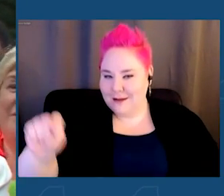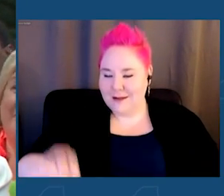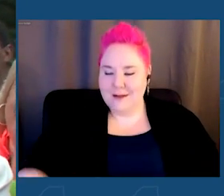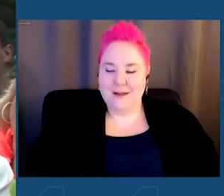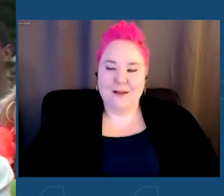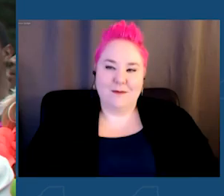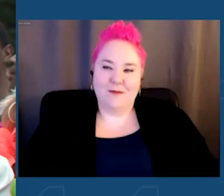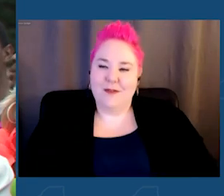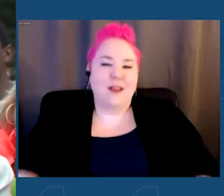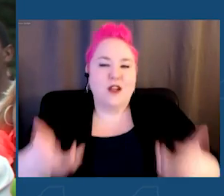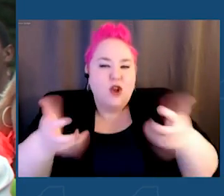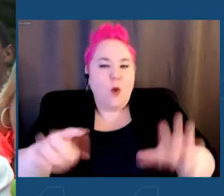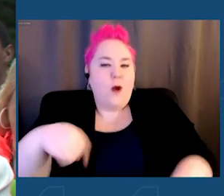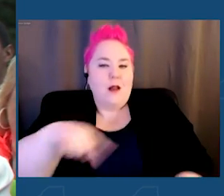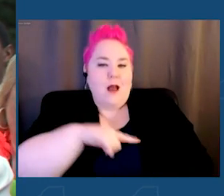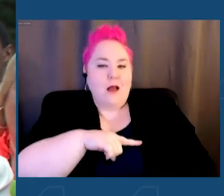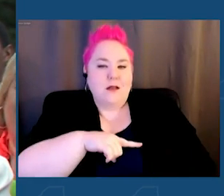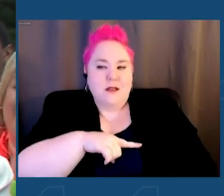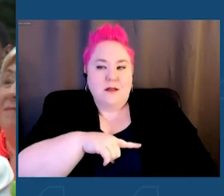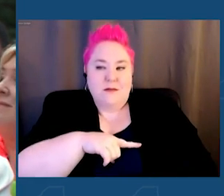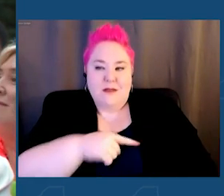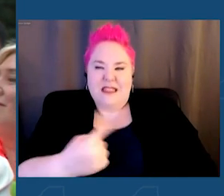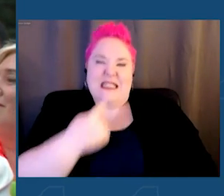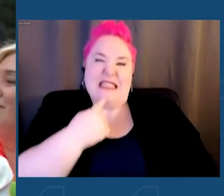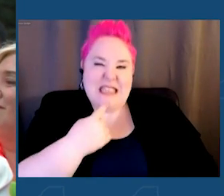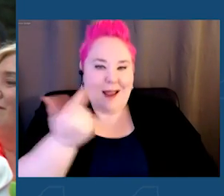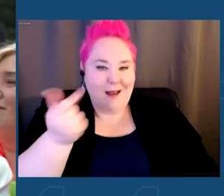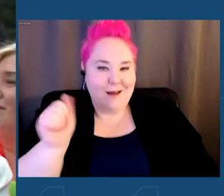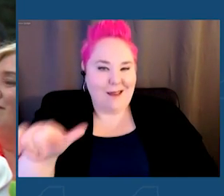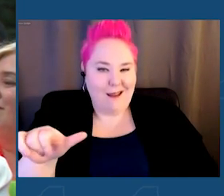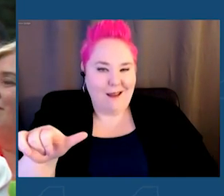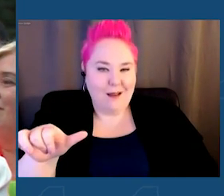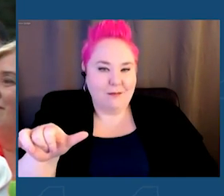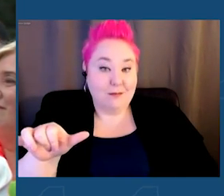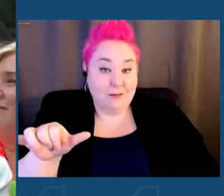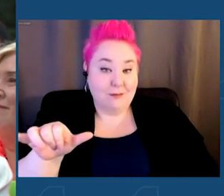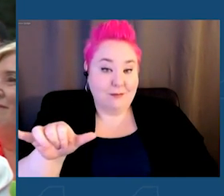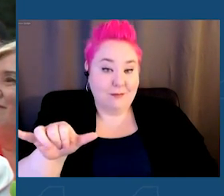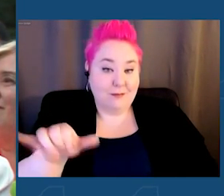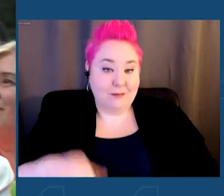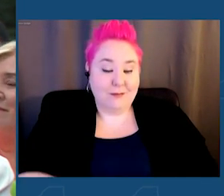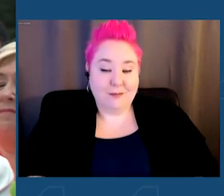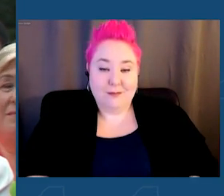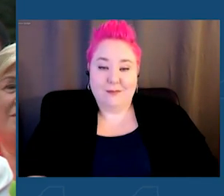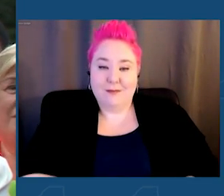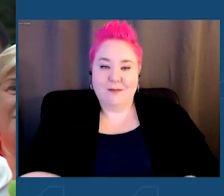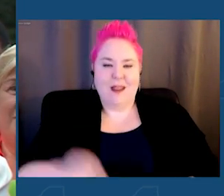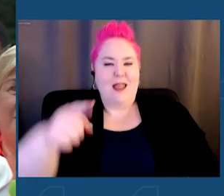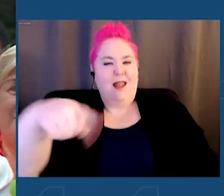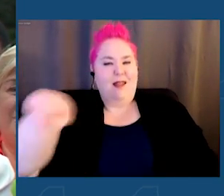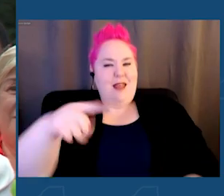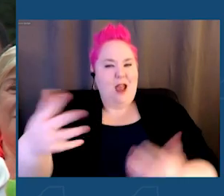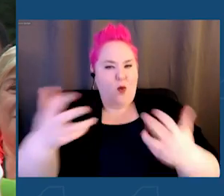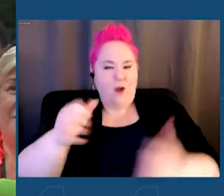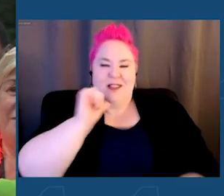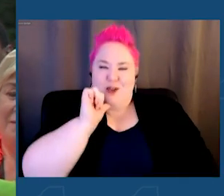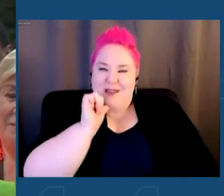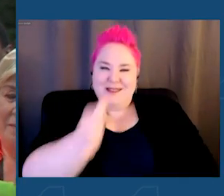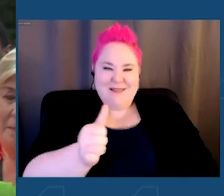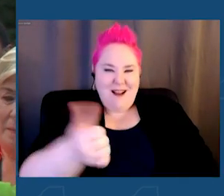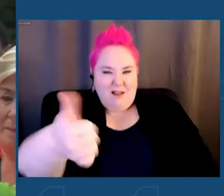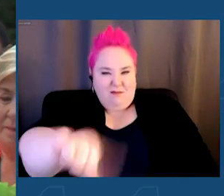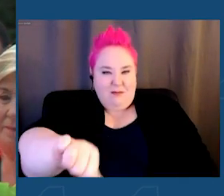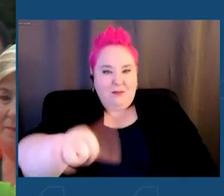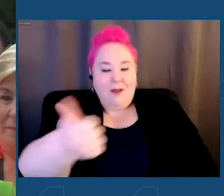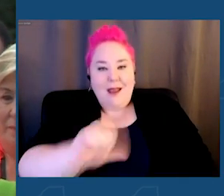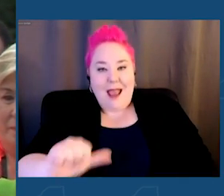don't want us to even say gay, right? They want to deny gender-affirming health care to